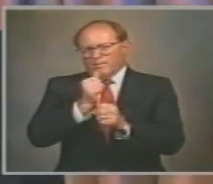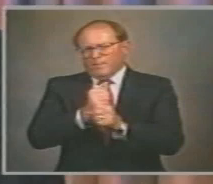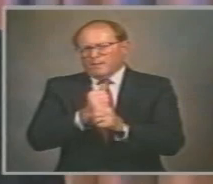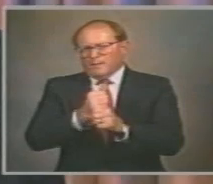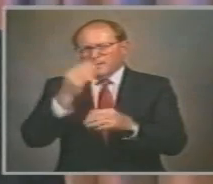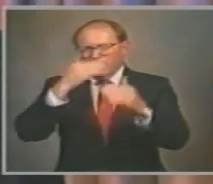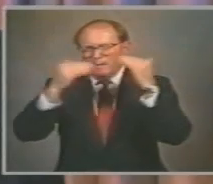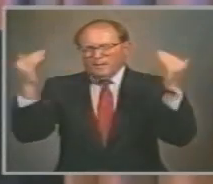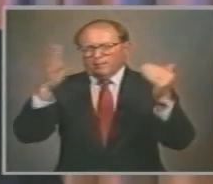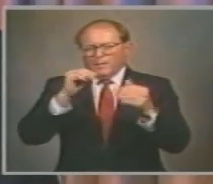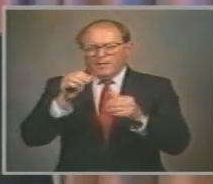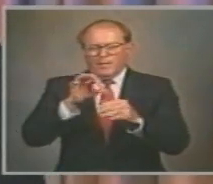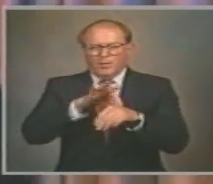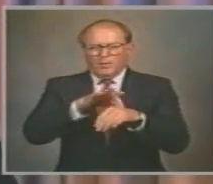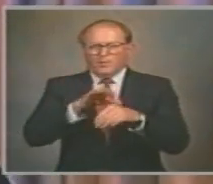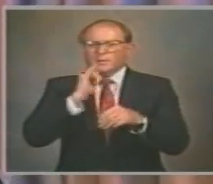true.